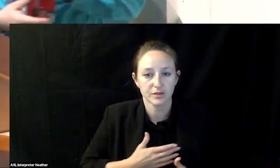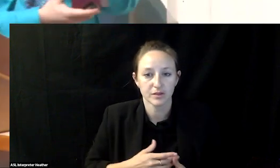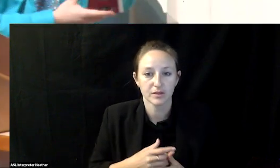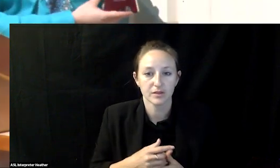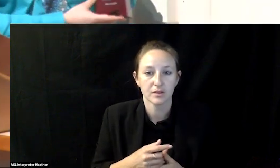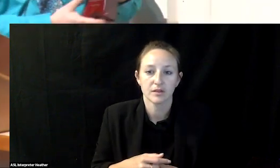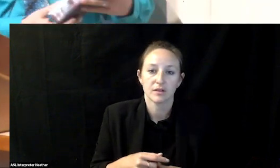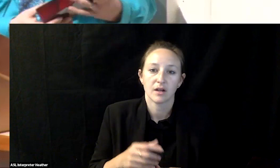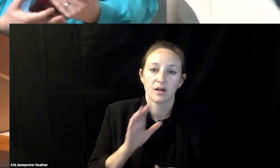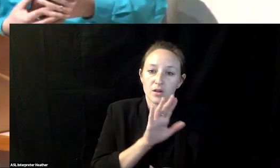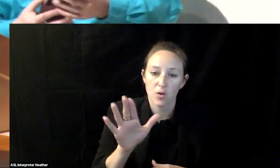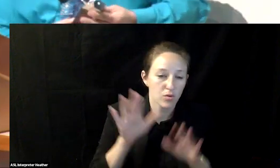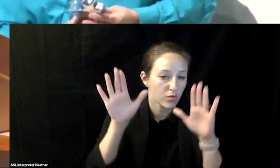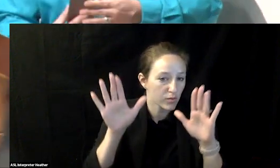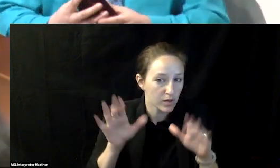work.